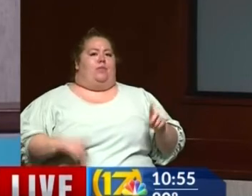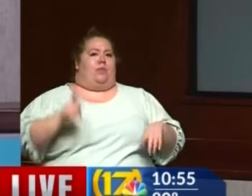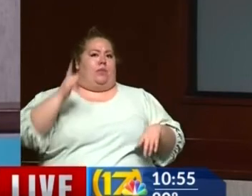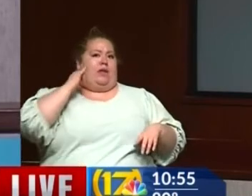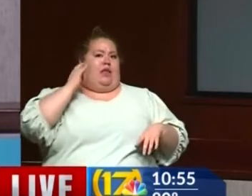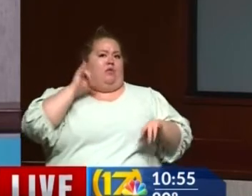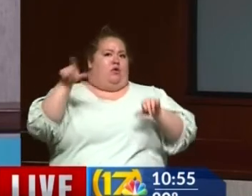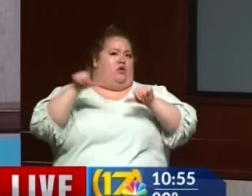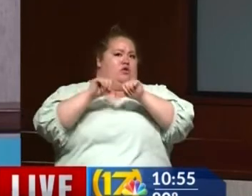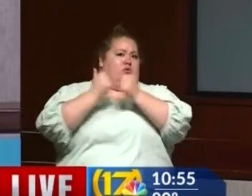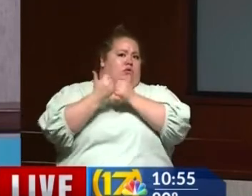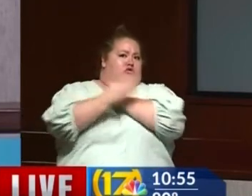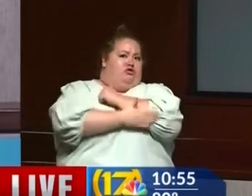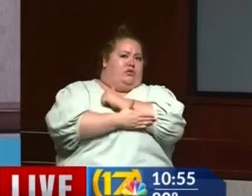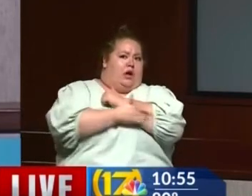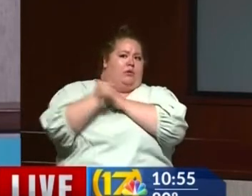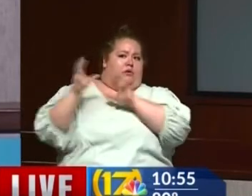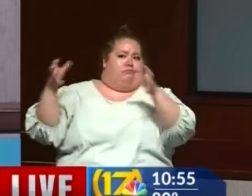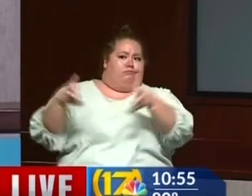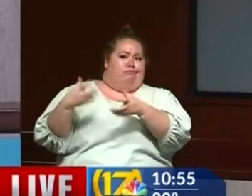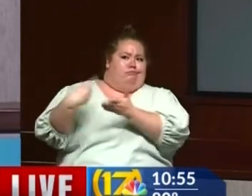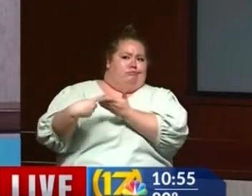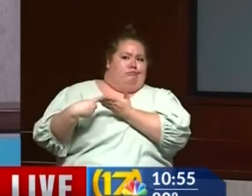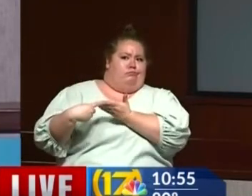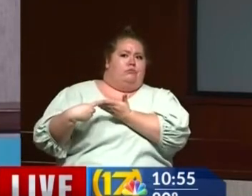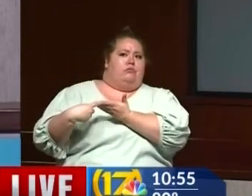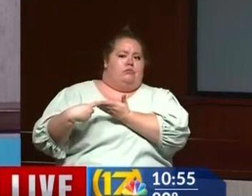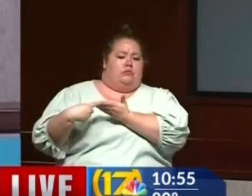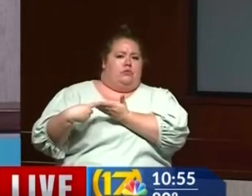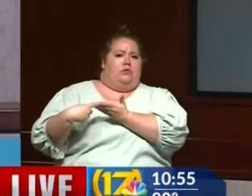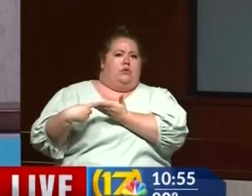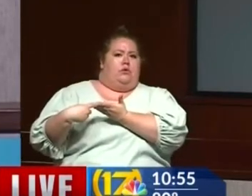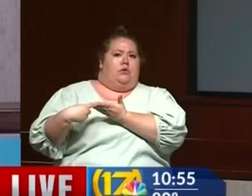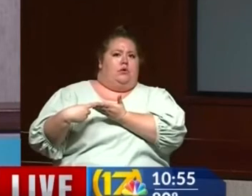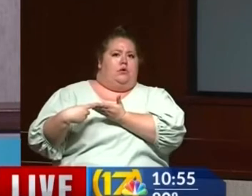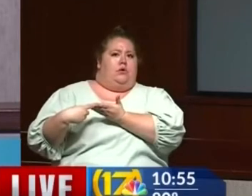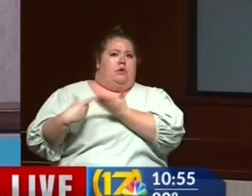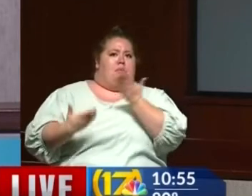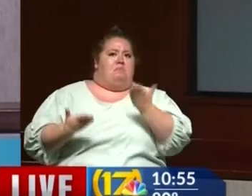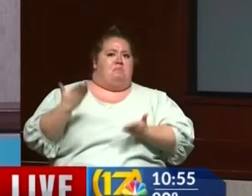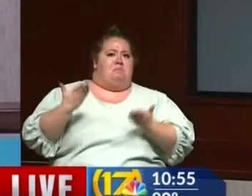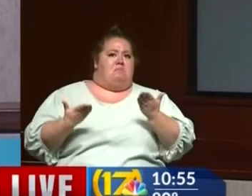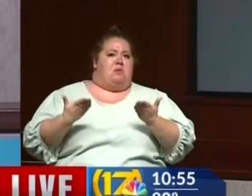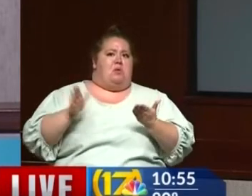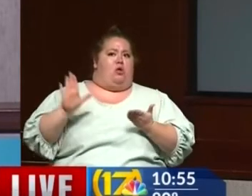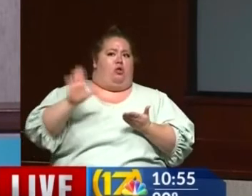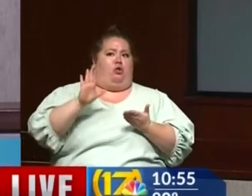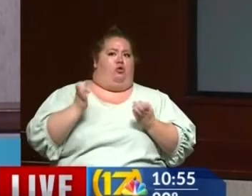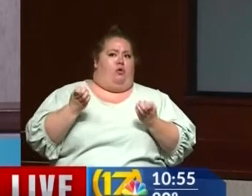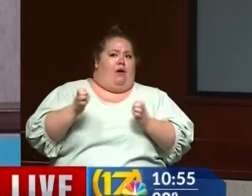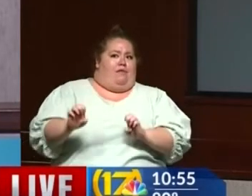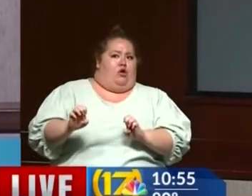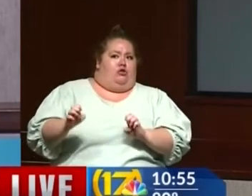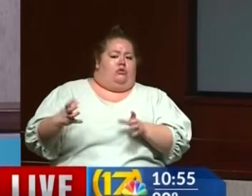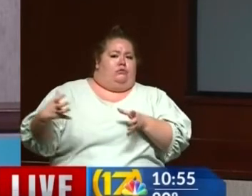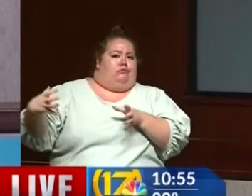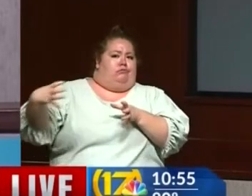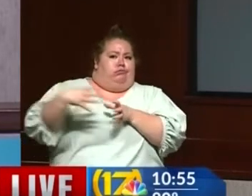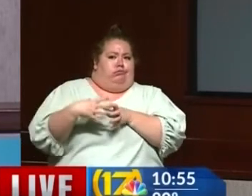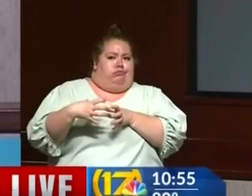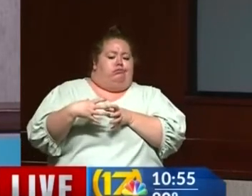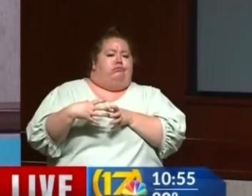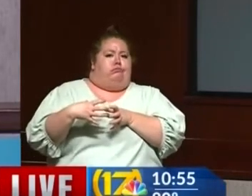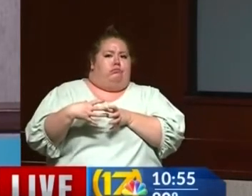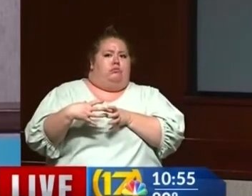of Counties about, I don't know, maybe some concerted effort on behalf of counties who